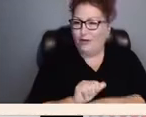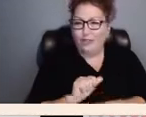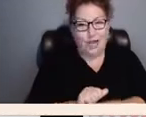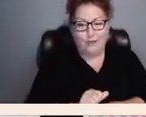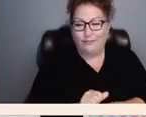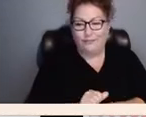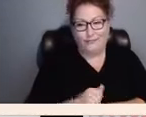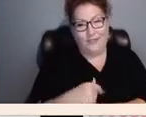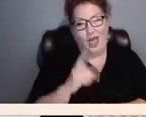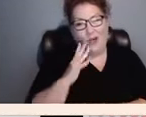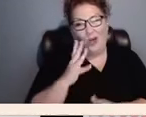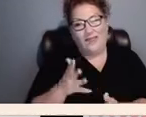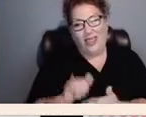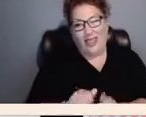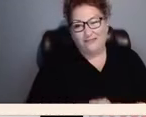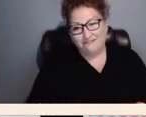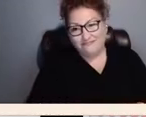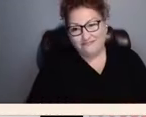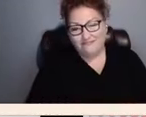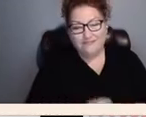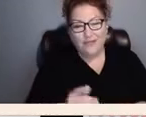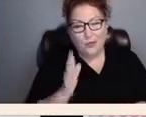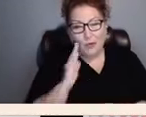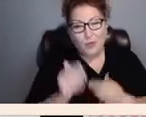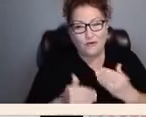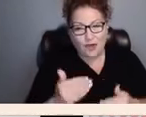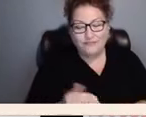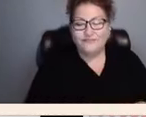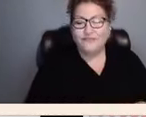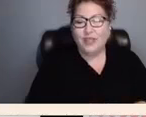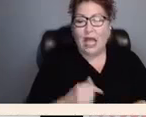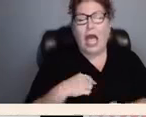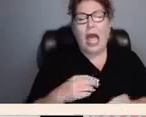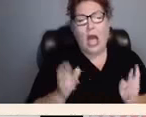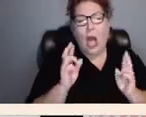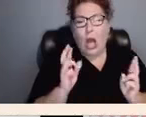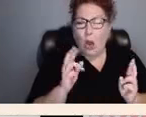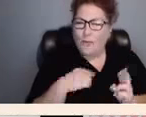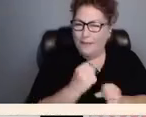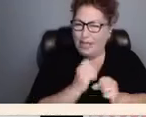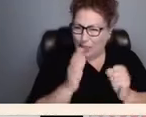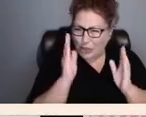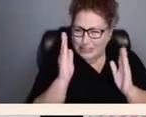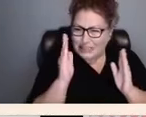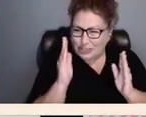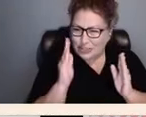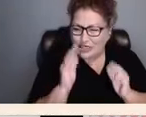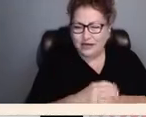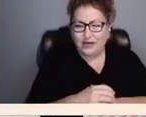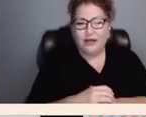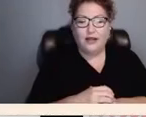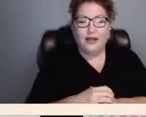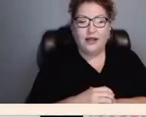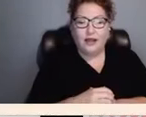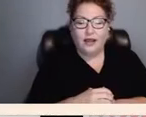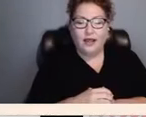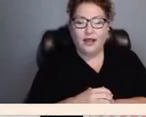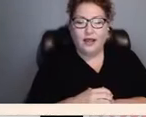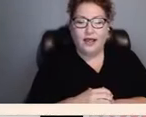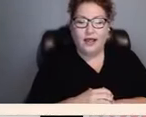that. And we're going to move on. So I hope I'm catching your attention in the sense of, you